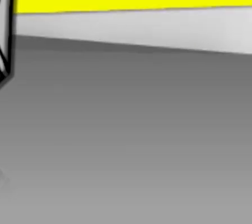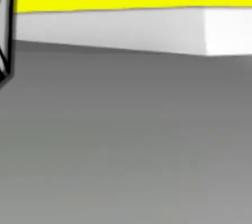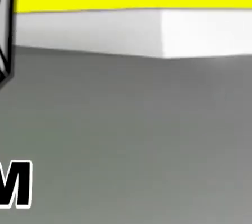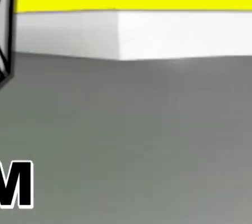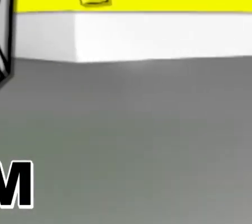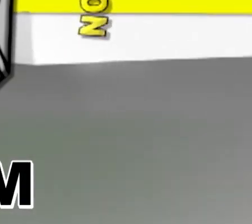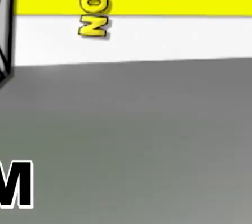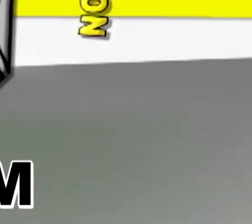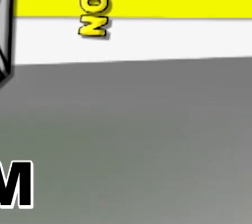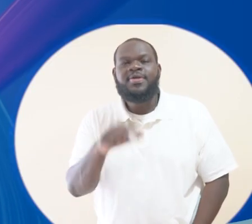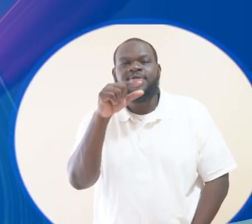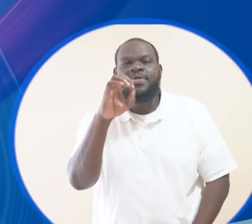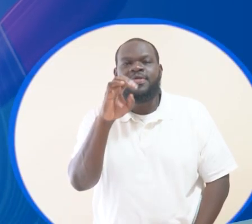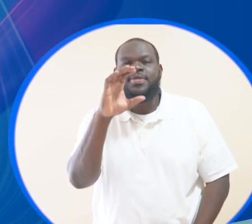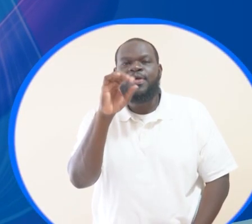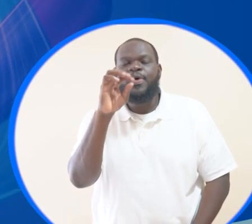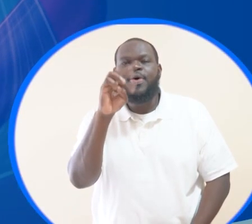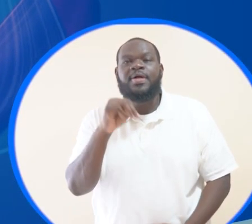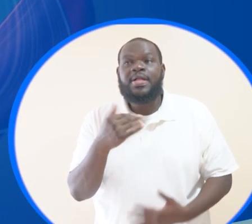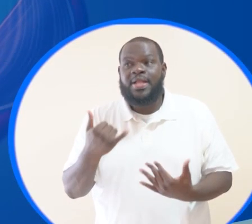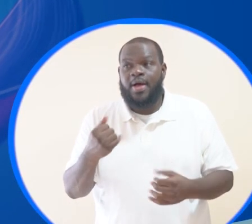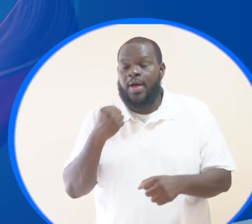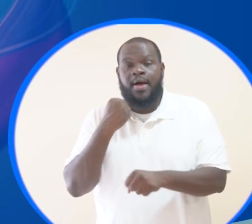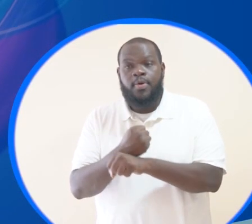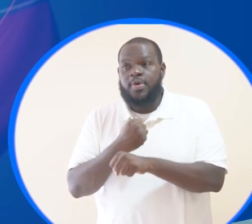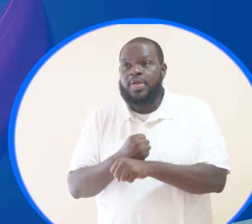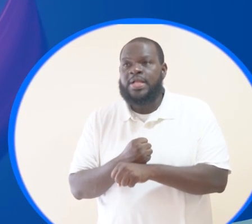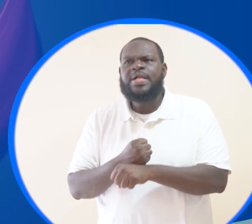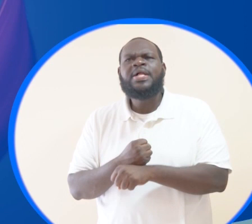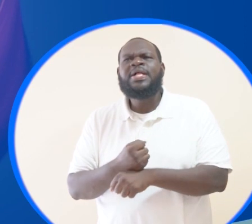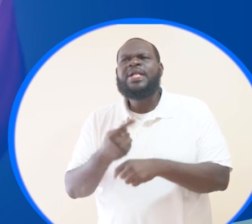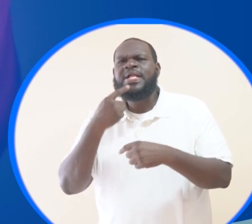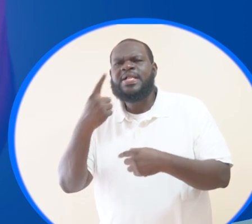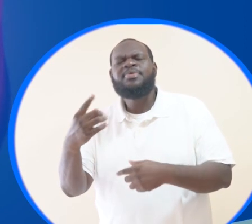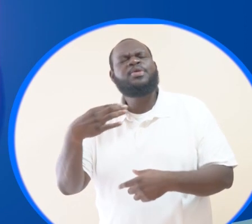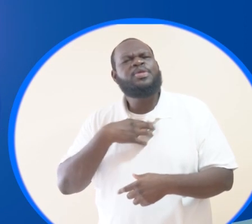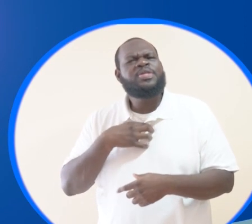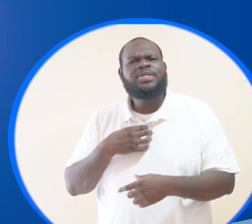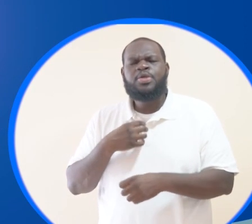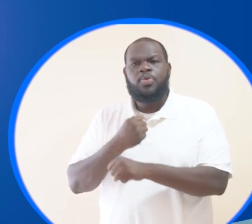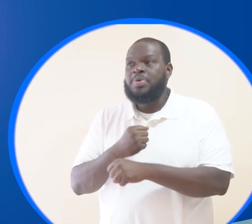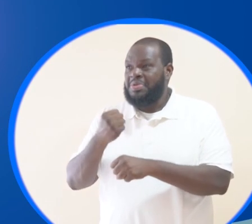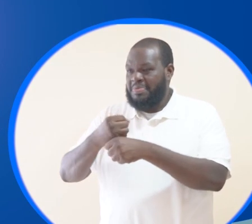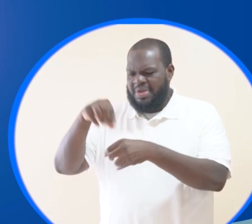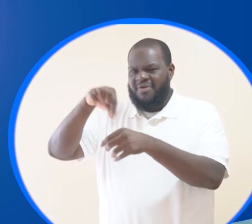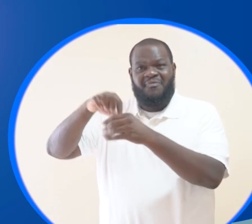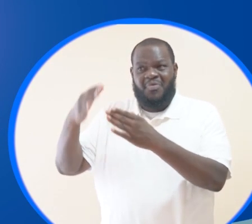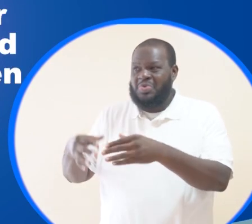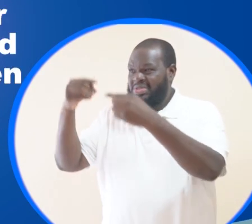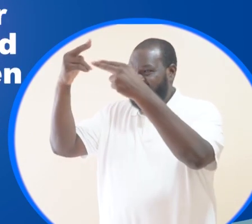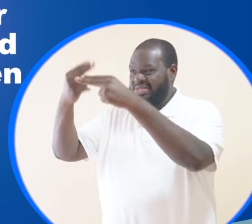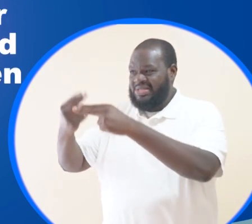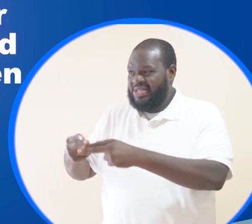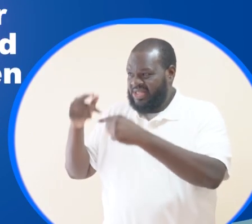The Guyana Elections Commission, GCOM, is currently conducting a Claims and Objections exercise to produce an official list of electors OLE.